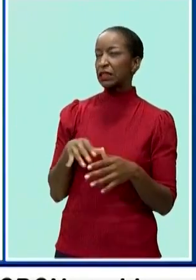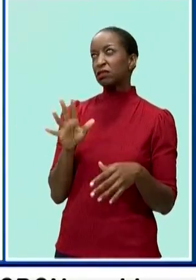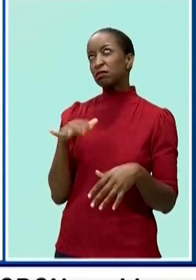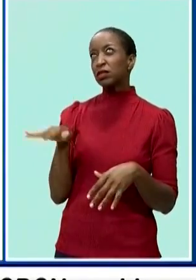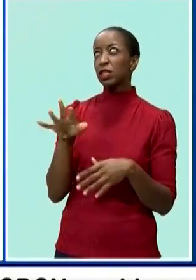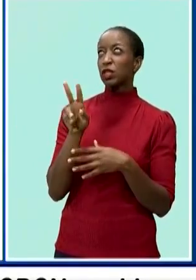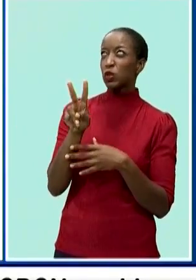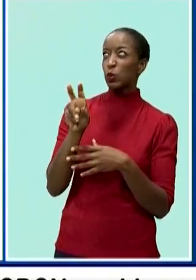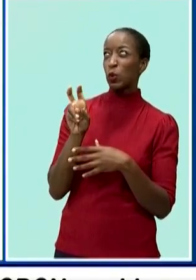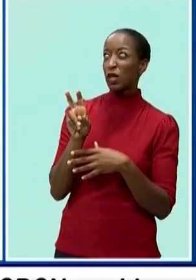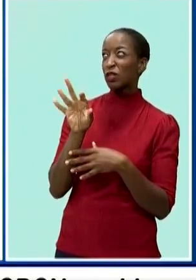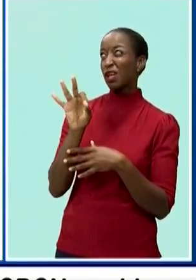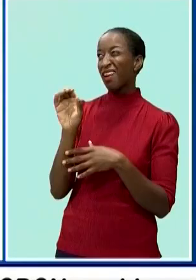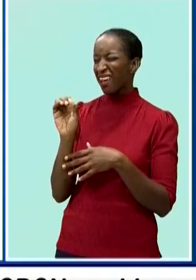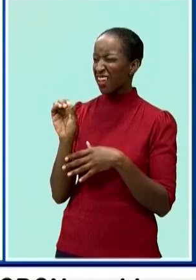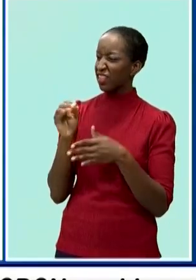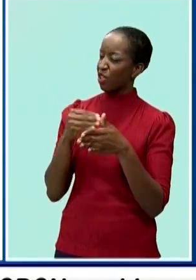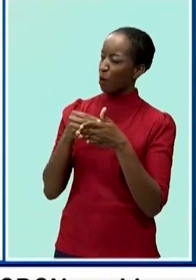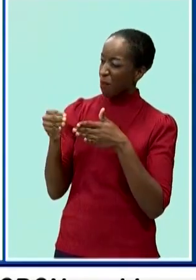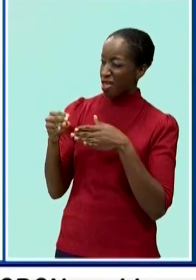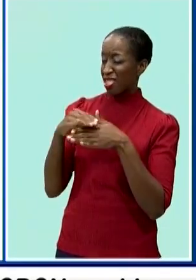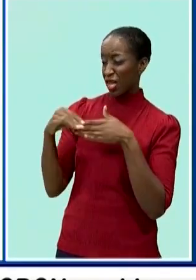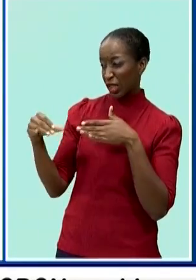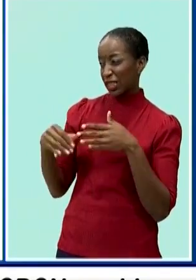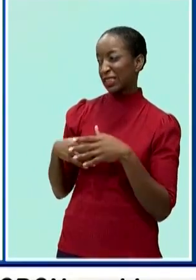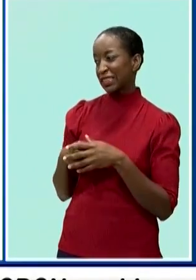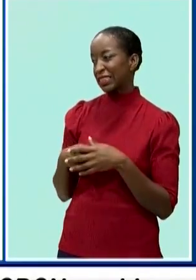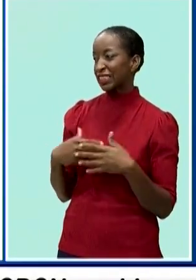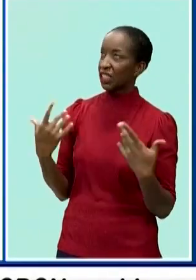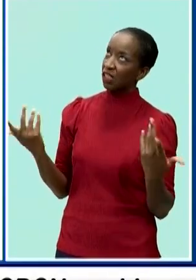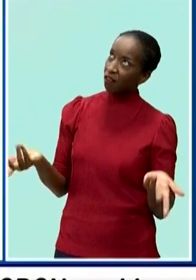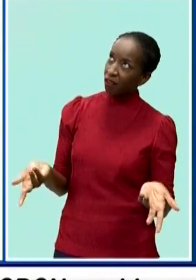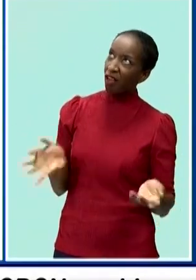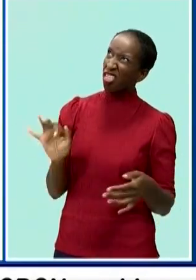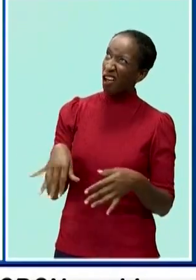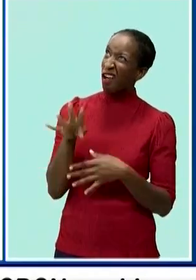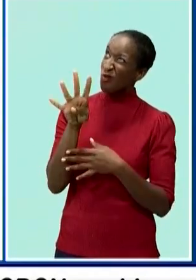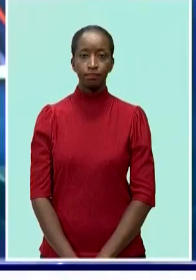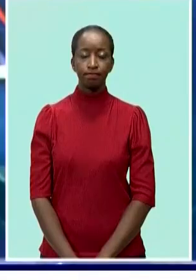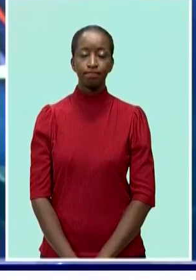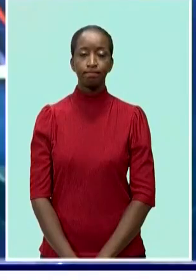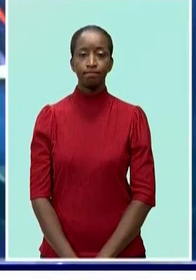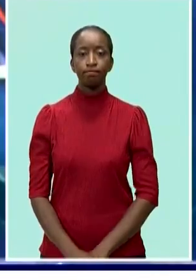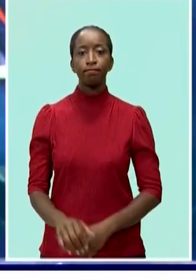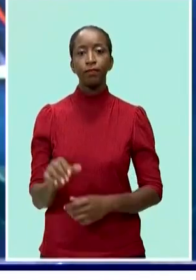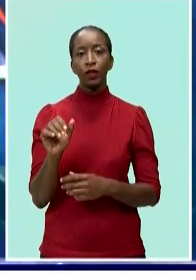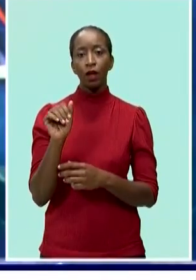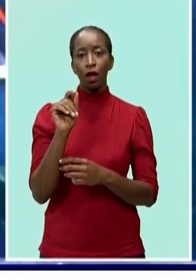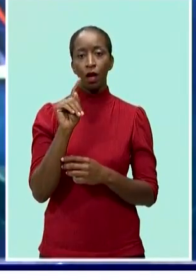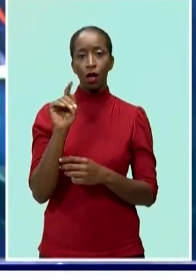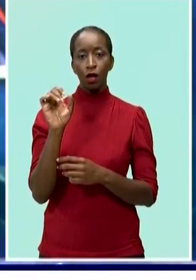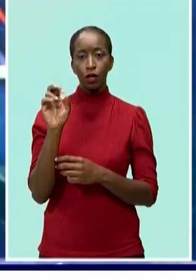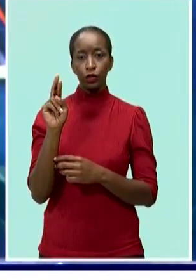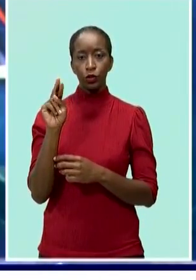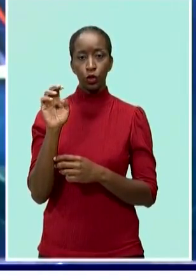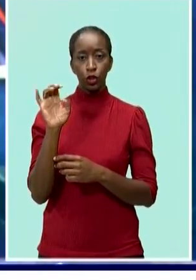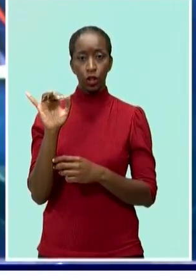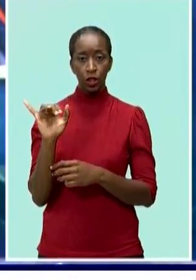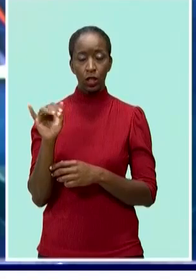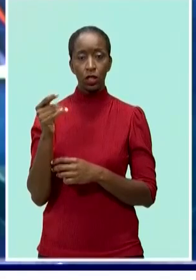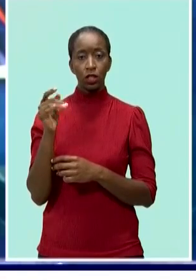290 million. But that's a lot of money. I guess it's still 477 million more than he had before. A lot. Attorney General Dale Marshall has